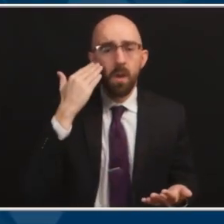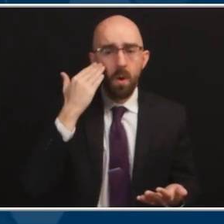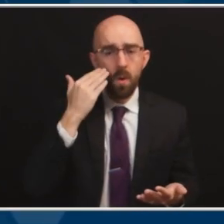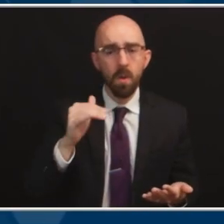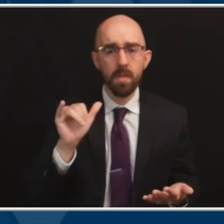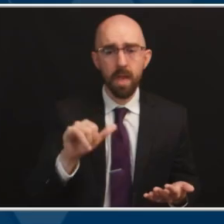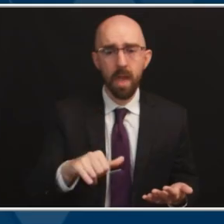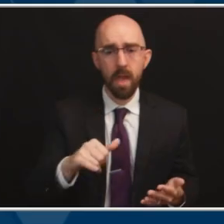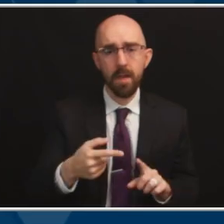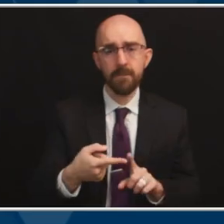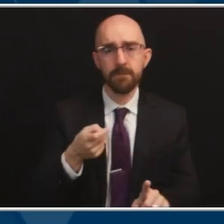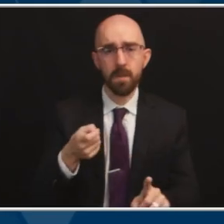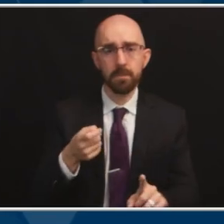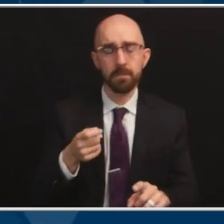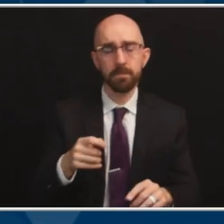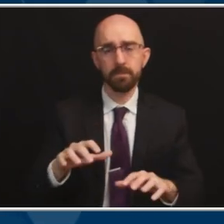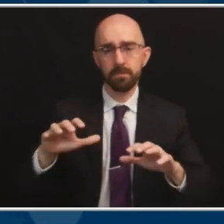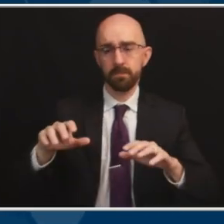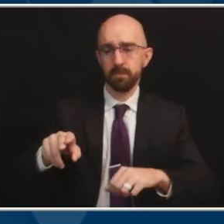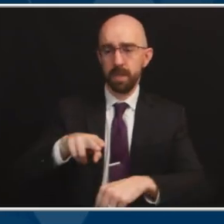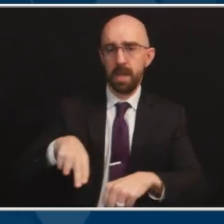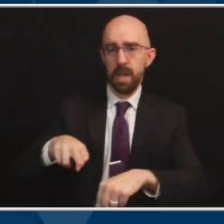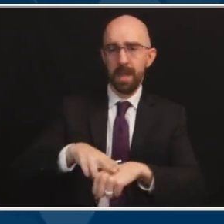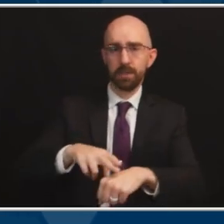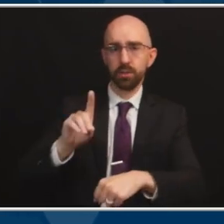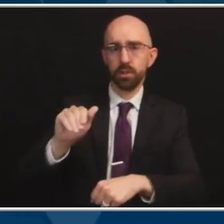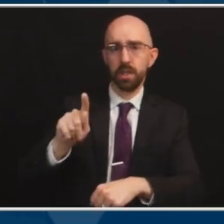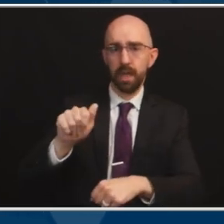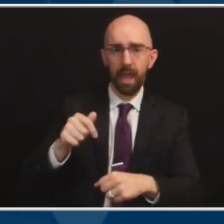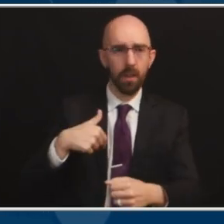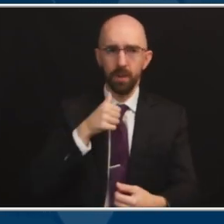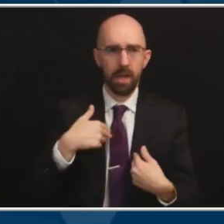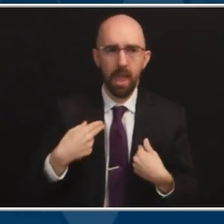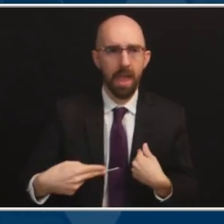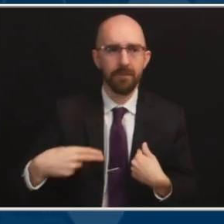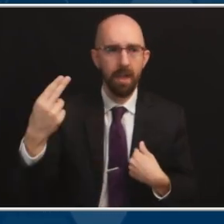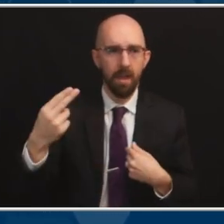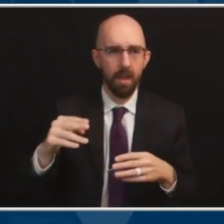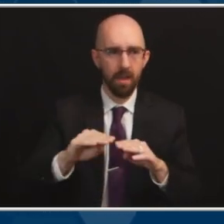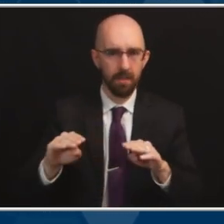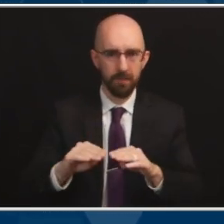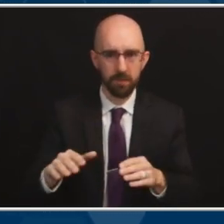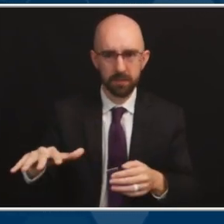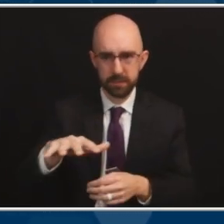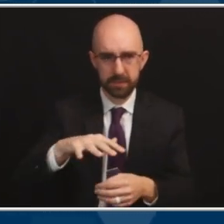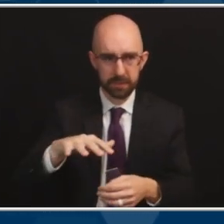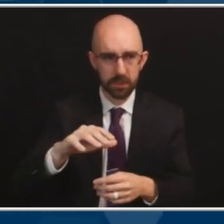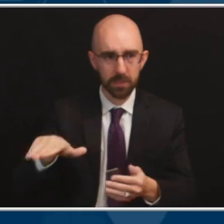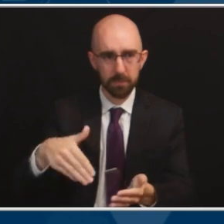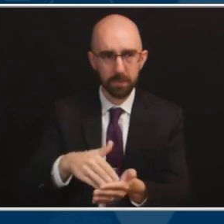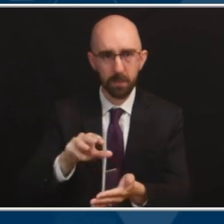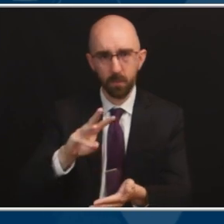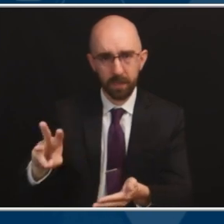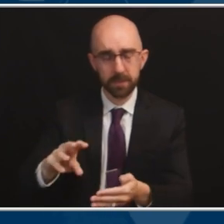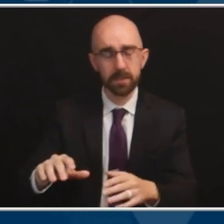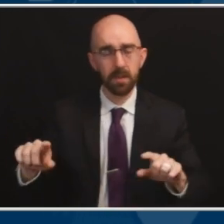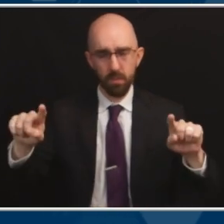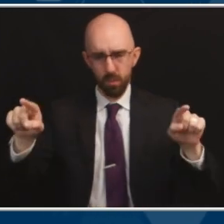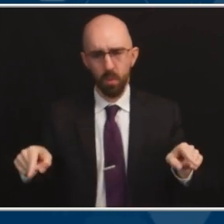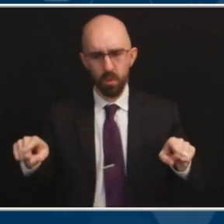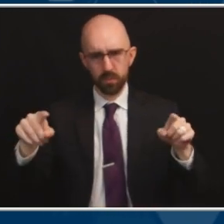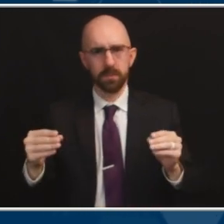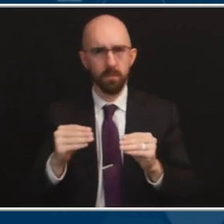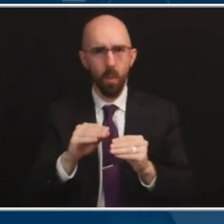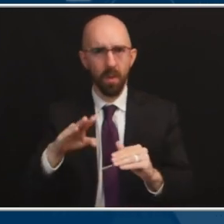from national data, certainly we didn't have as high levels here around the Midwest as they did on the coast. But if you can see here, this is